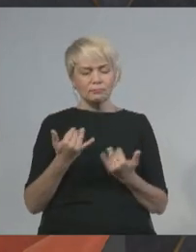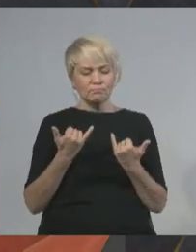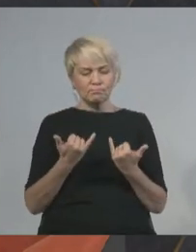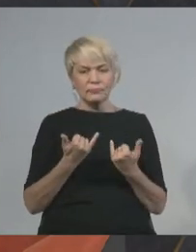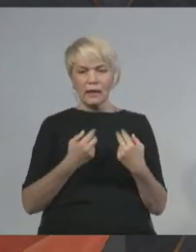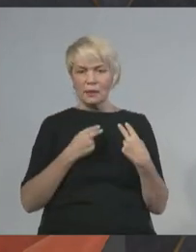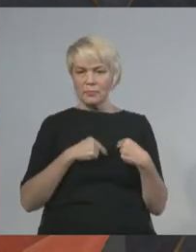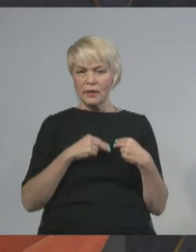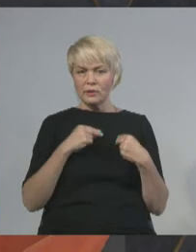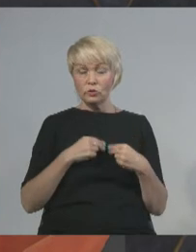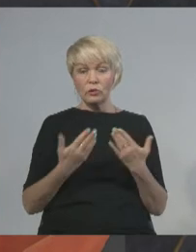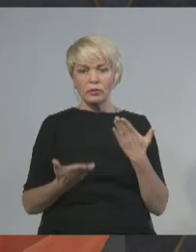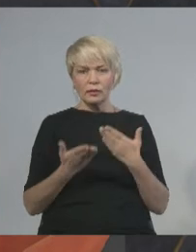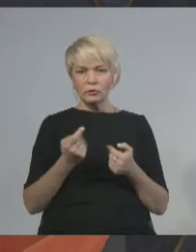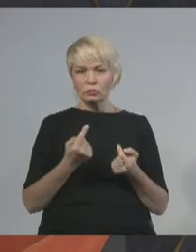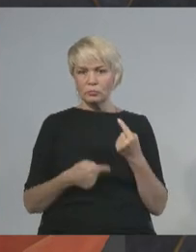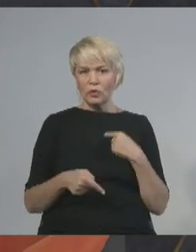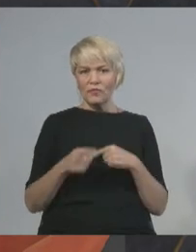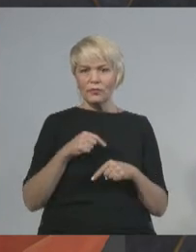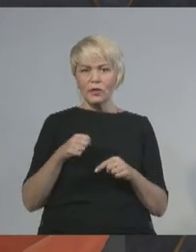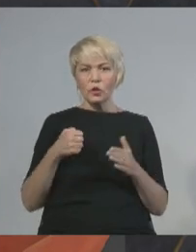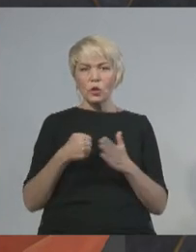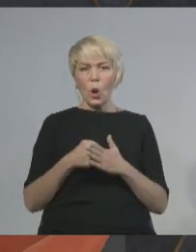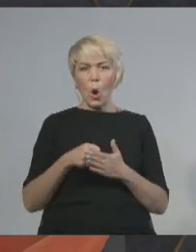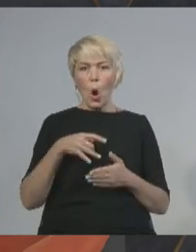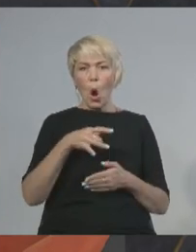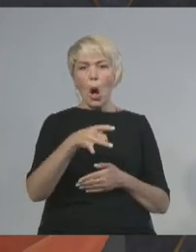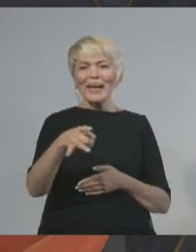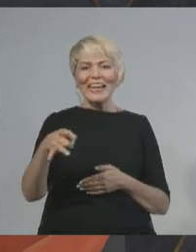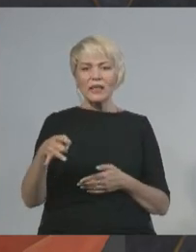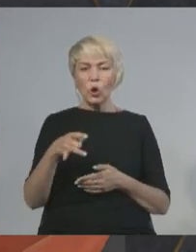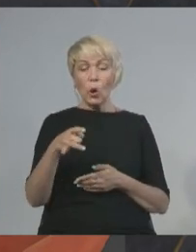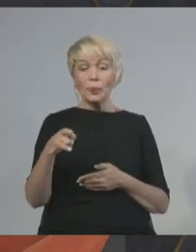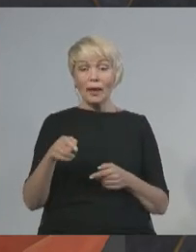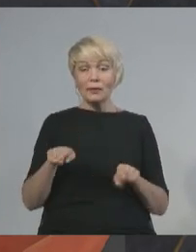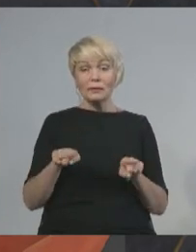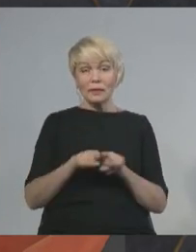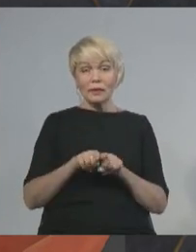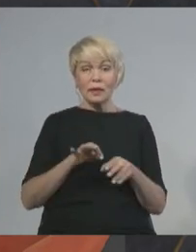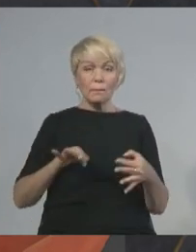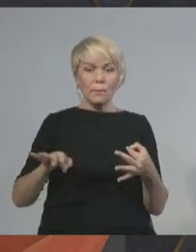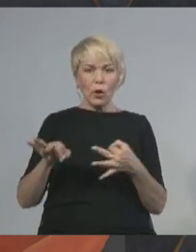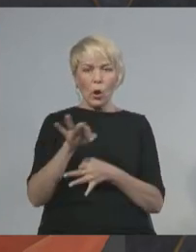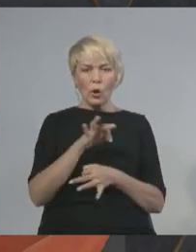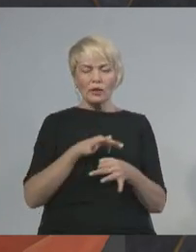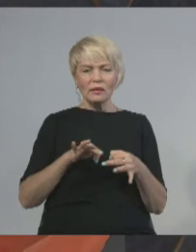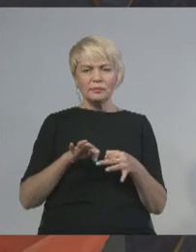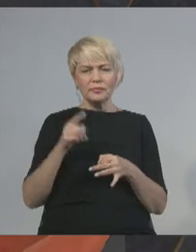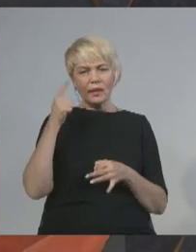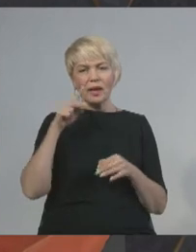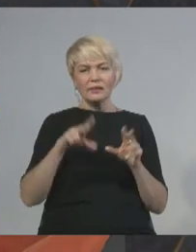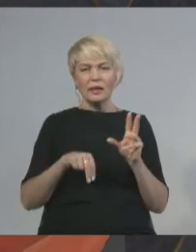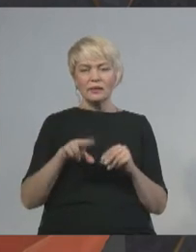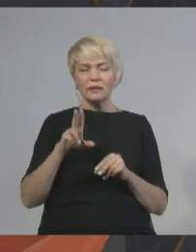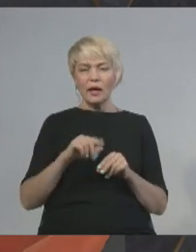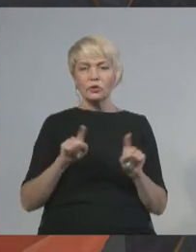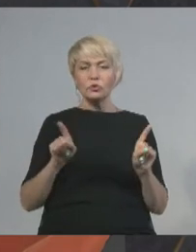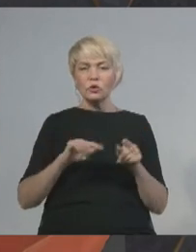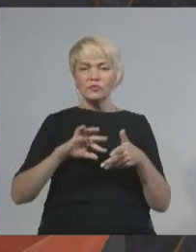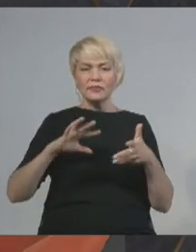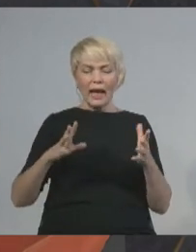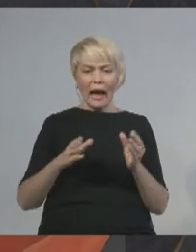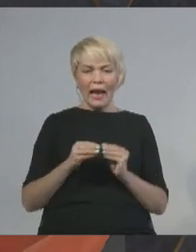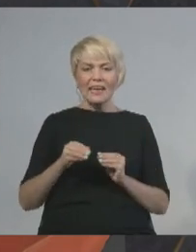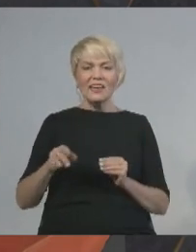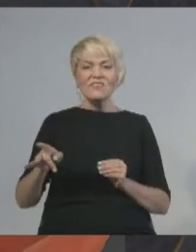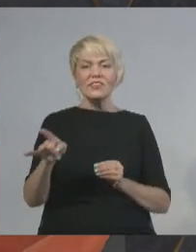this is what we are working on going back to regional projects of this kind i